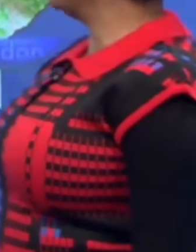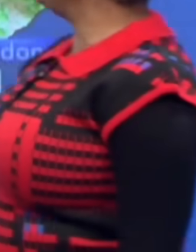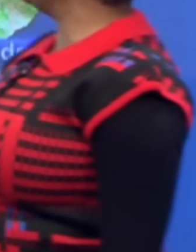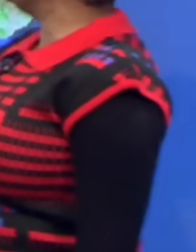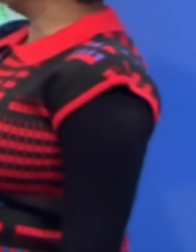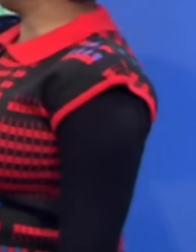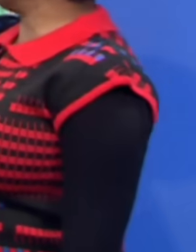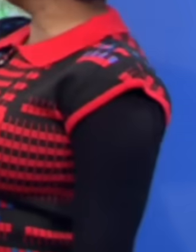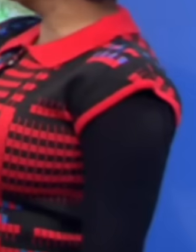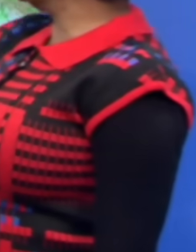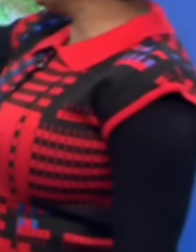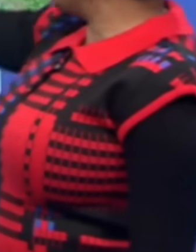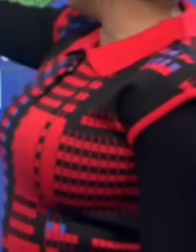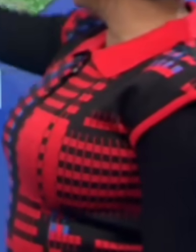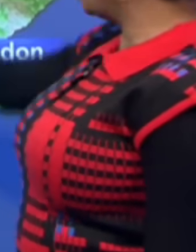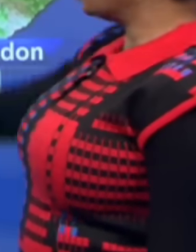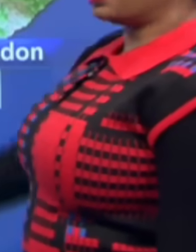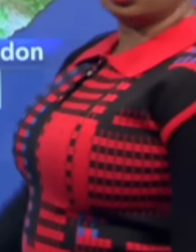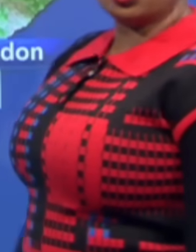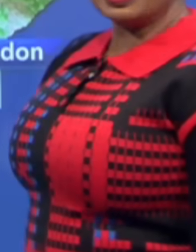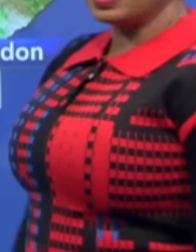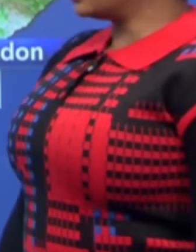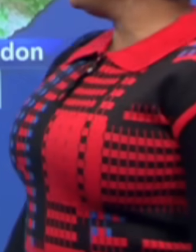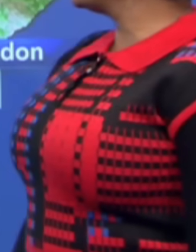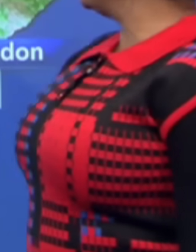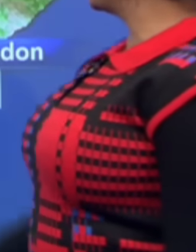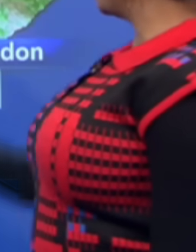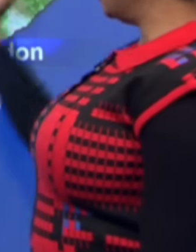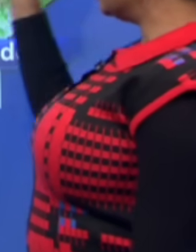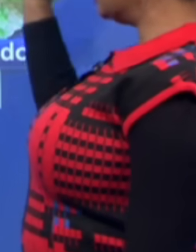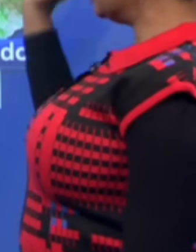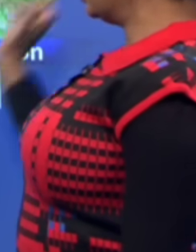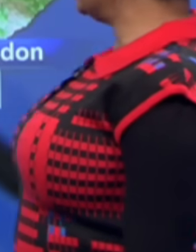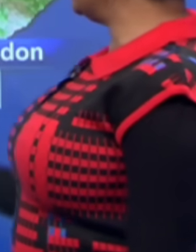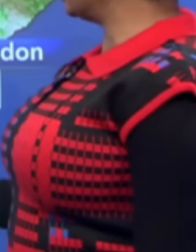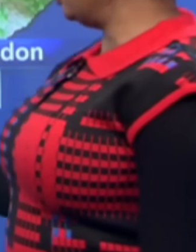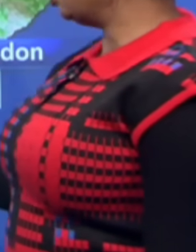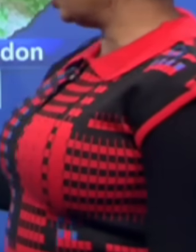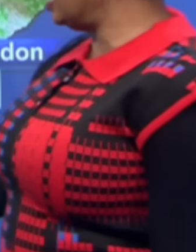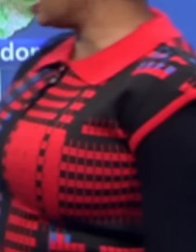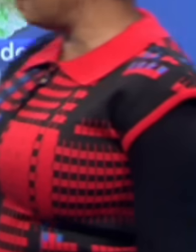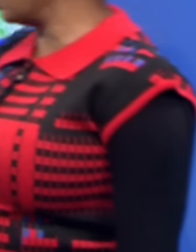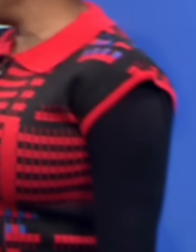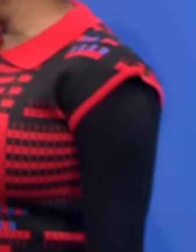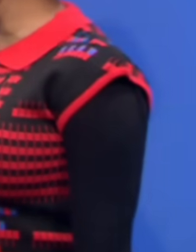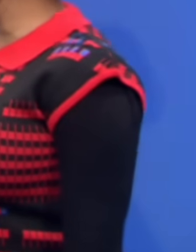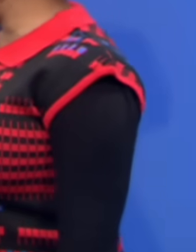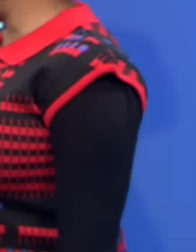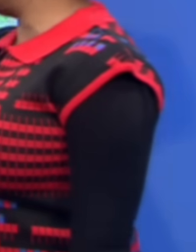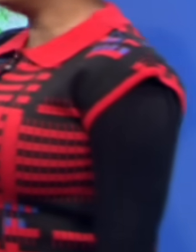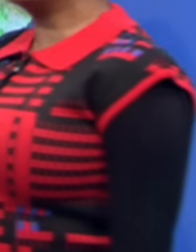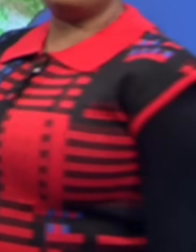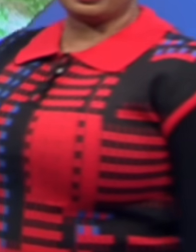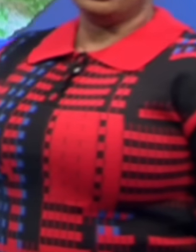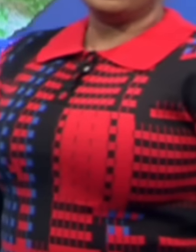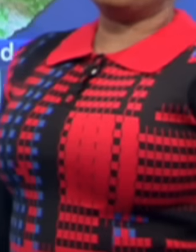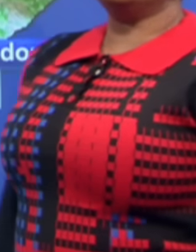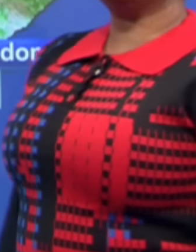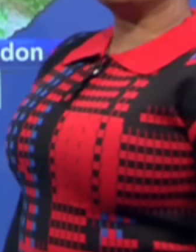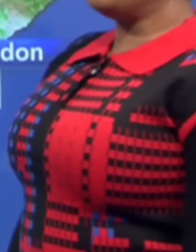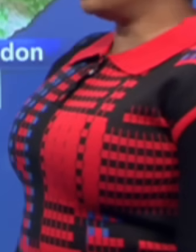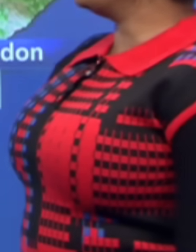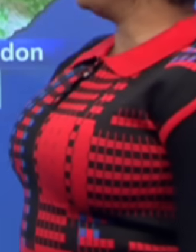ka 20 lebelela Eastern Cape Maletswae go tla bo go tonya ka 10 Mthatha letšatši le tlabe le tšwile le le ka maru lebelela le wena o le go Gqeberha